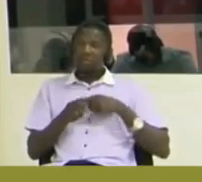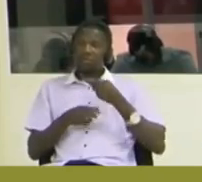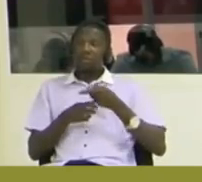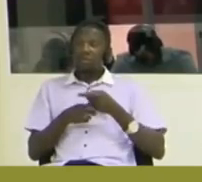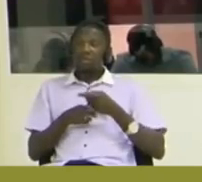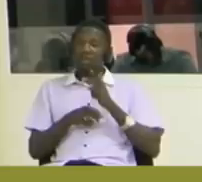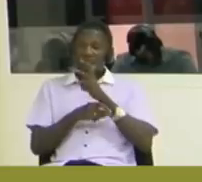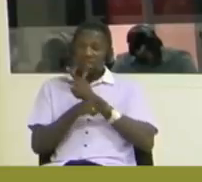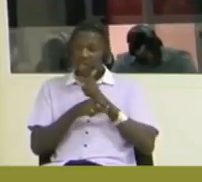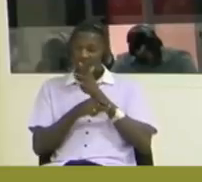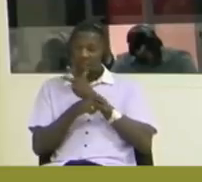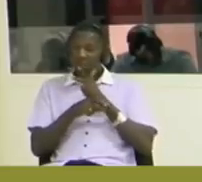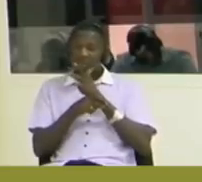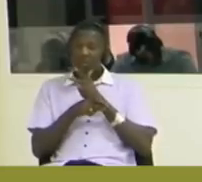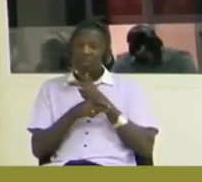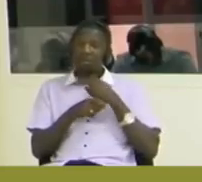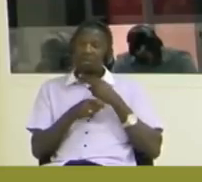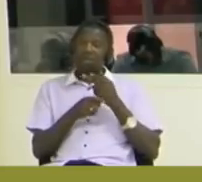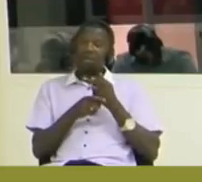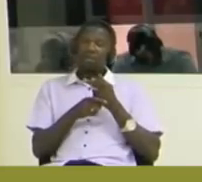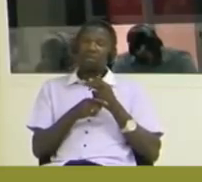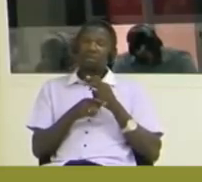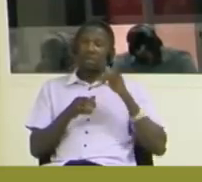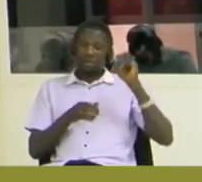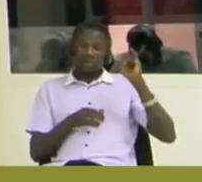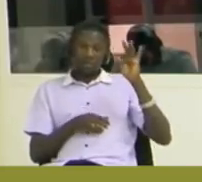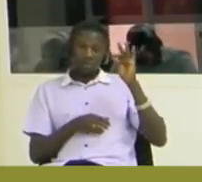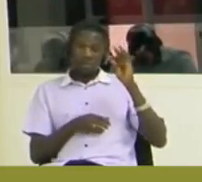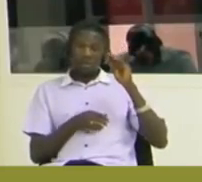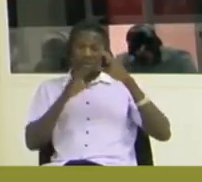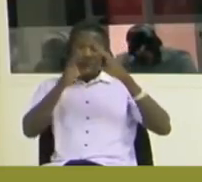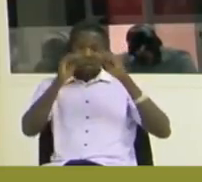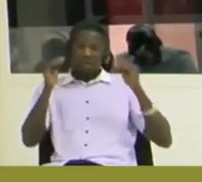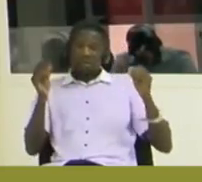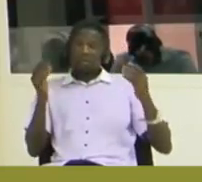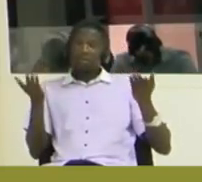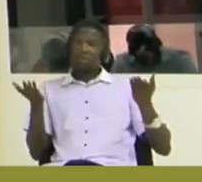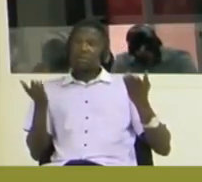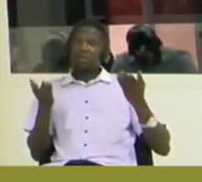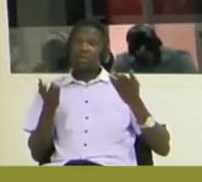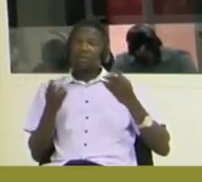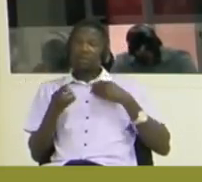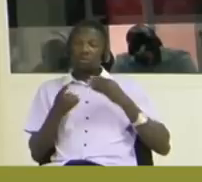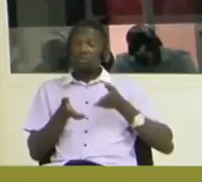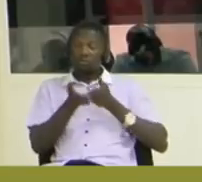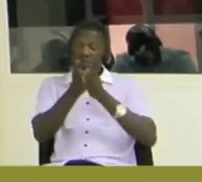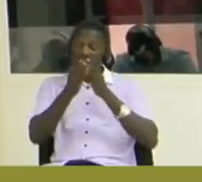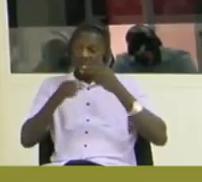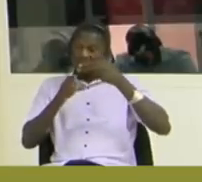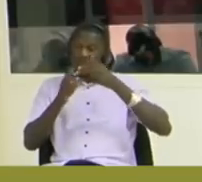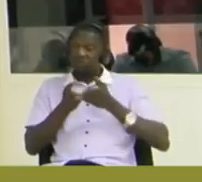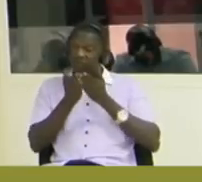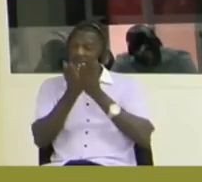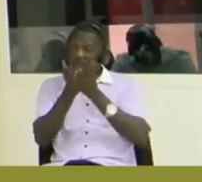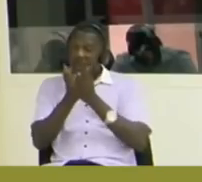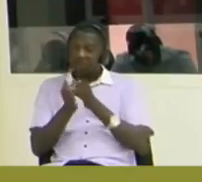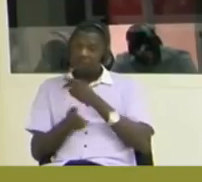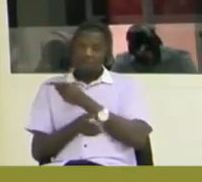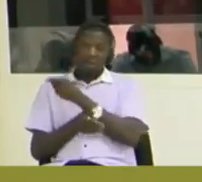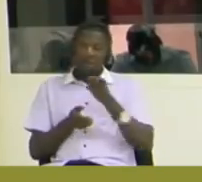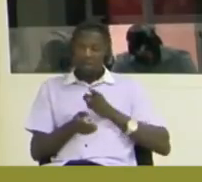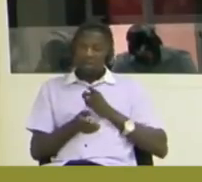Yes. Did you move them by vessel? I didn't move them. Were they moved by Jammeh by